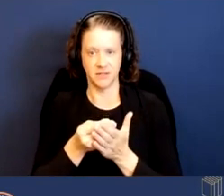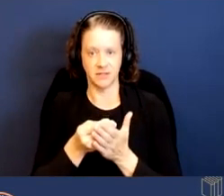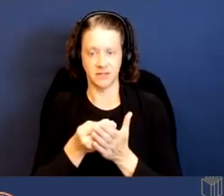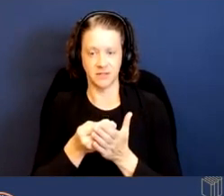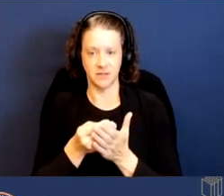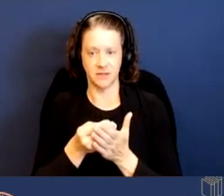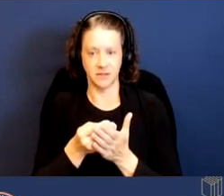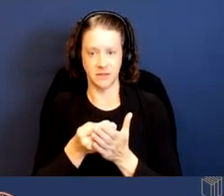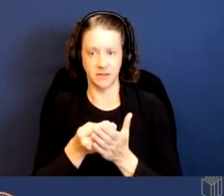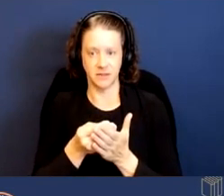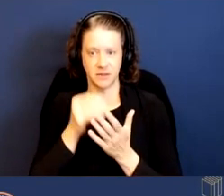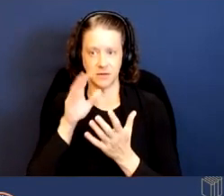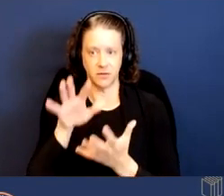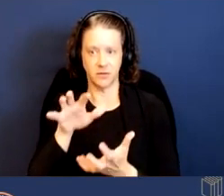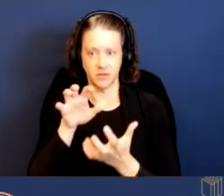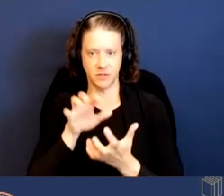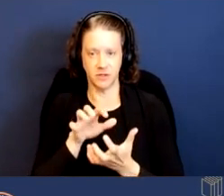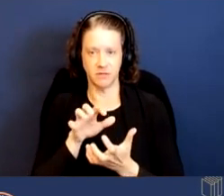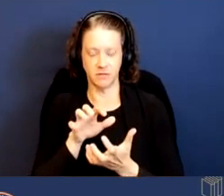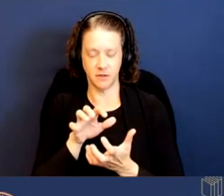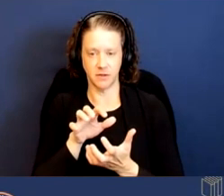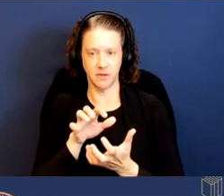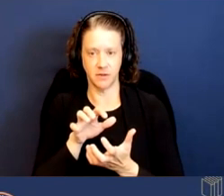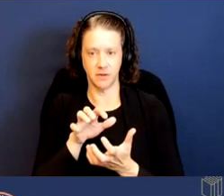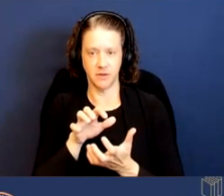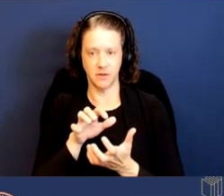received in these cannot, in terms of,